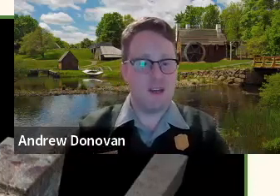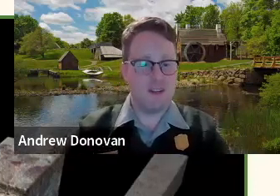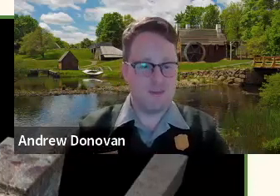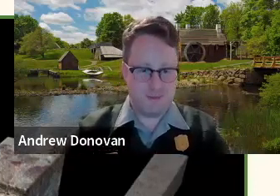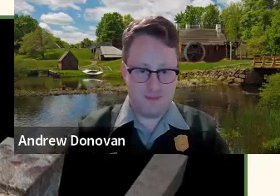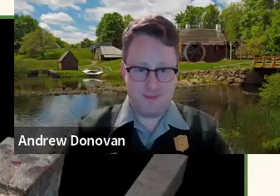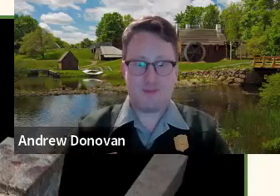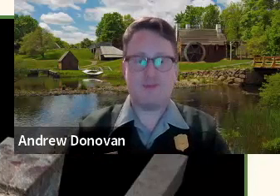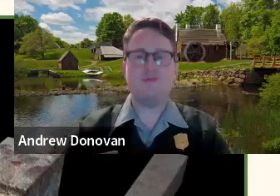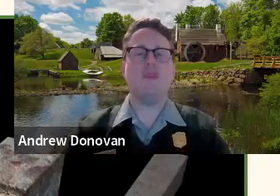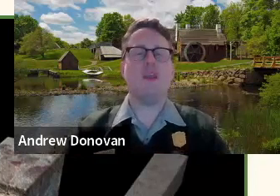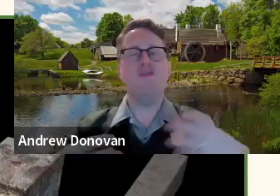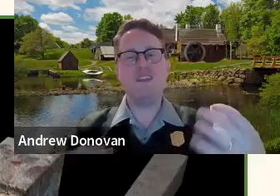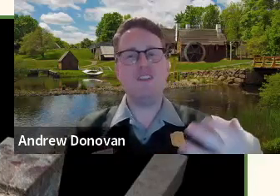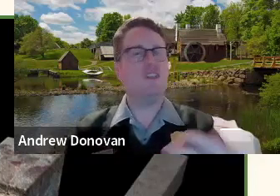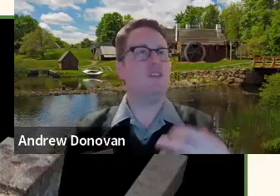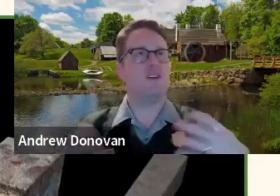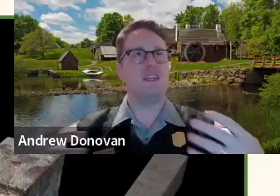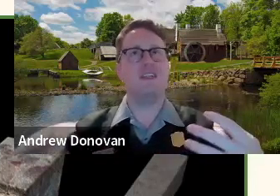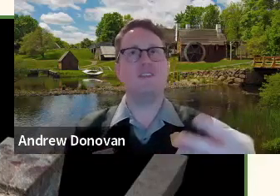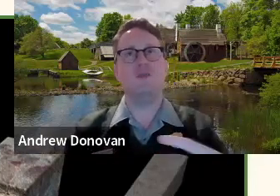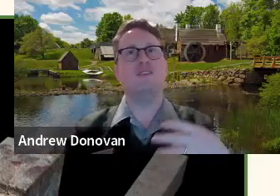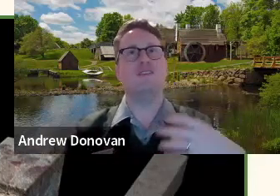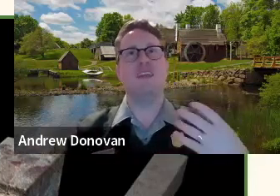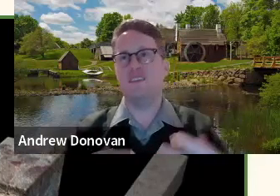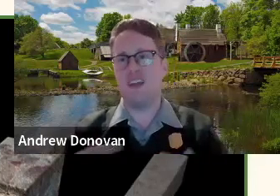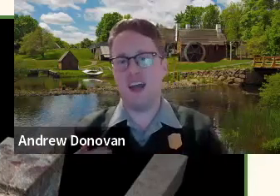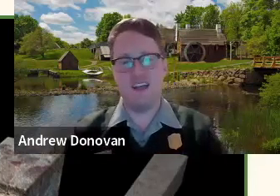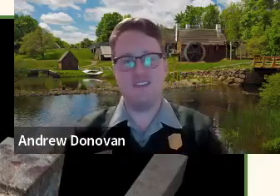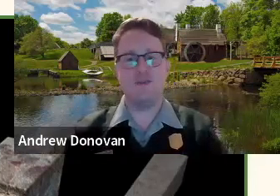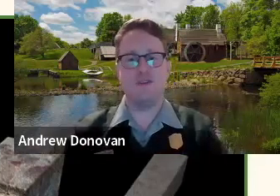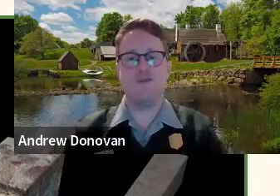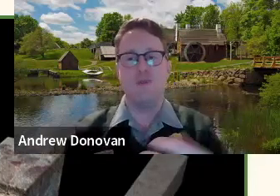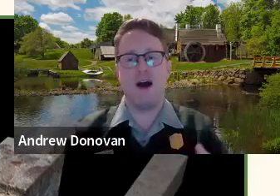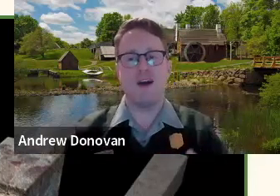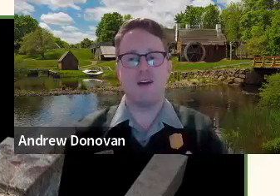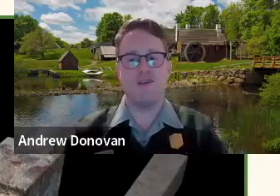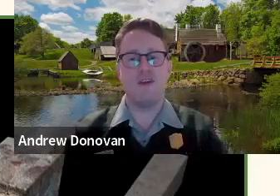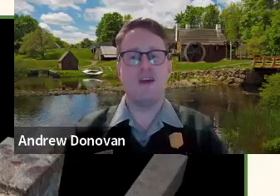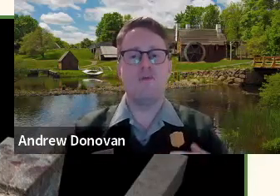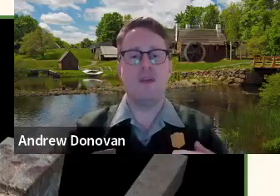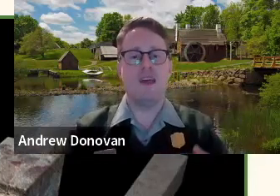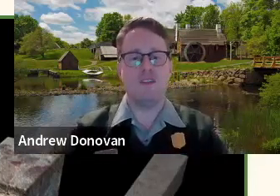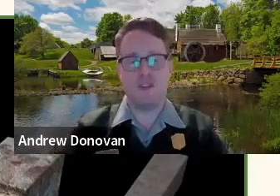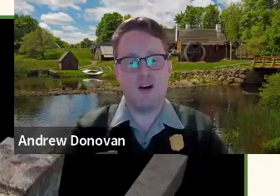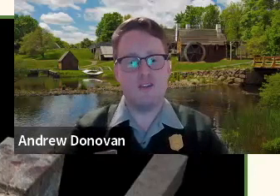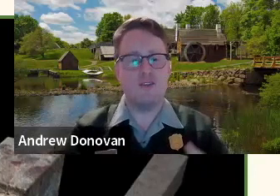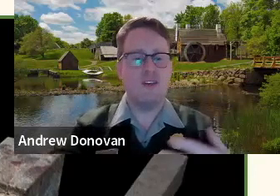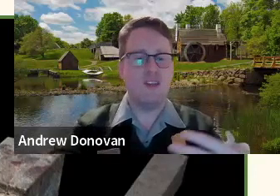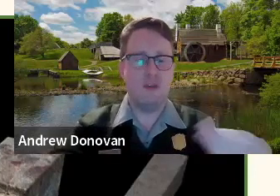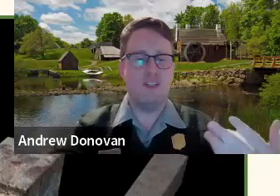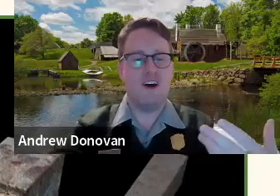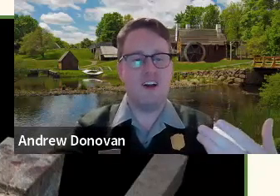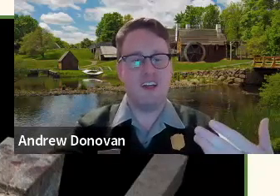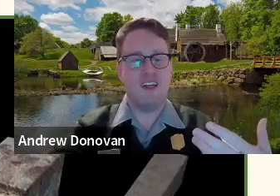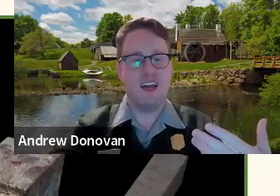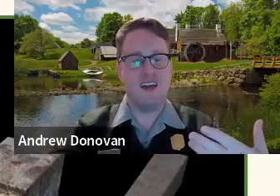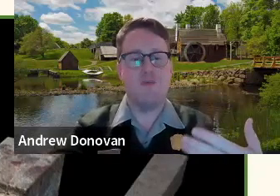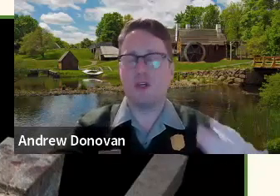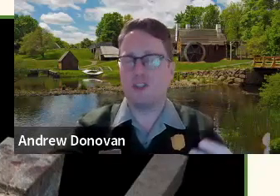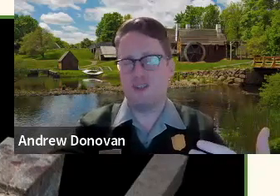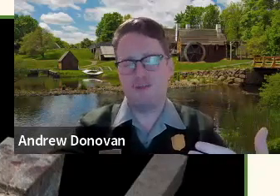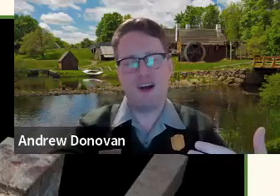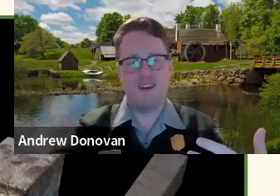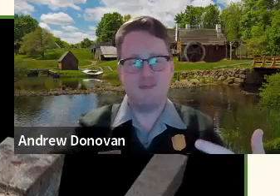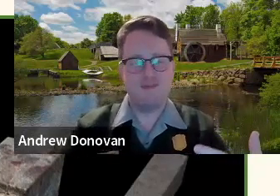this hammer, eventually turning it into a standardized sort of bar of metal called, that we'd call